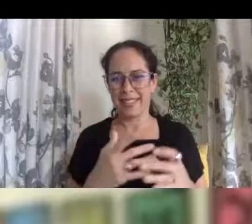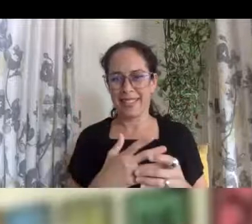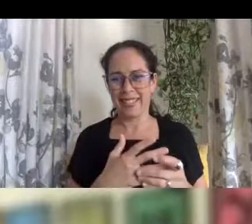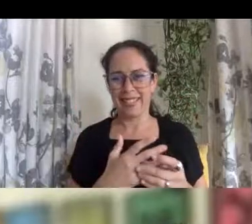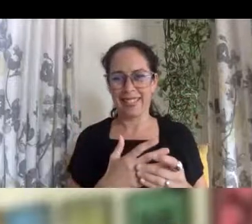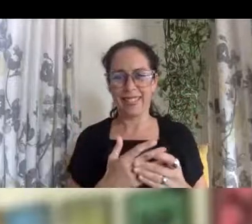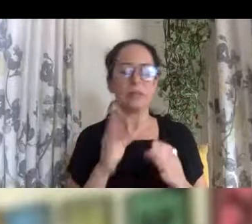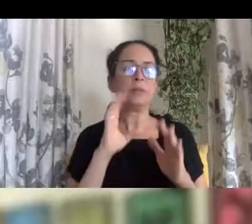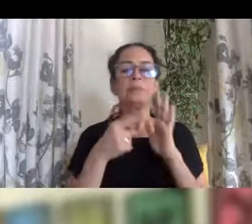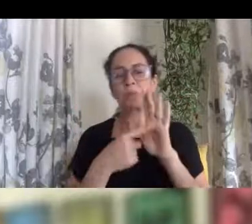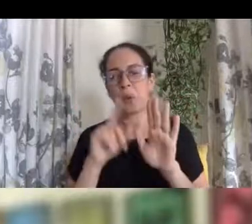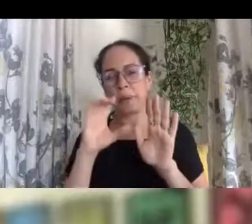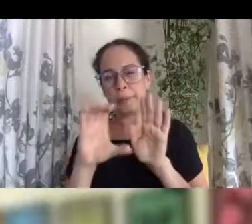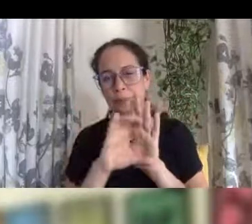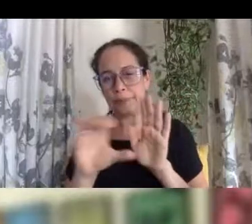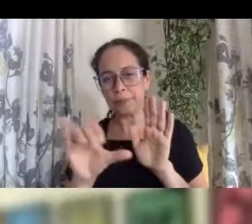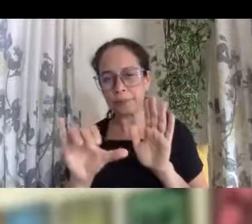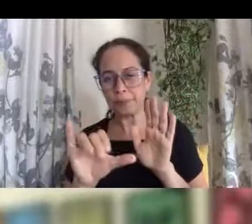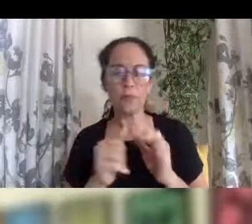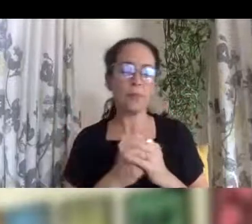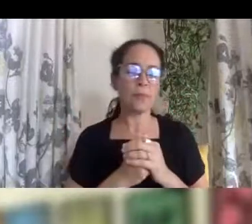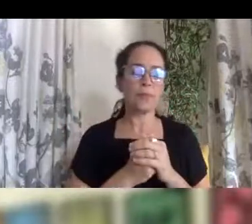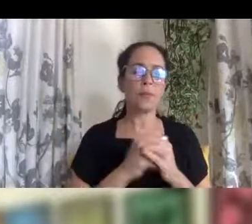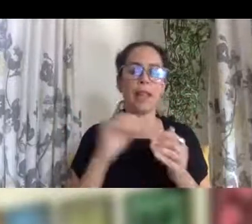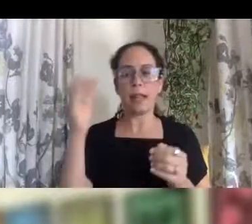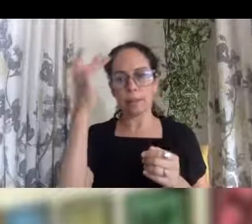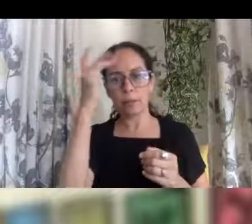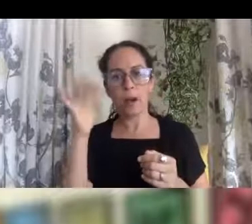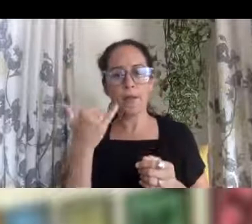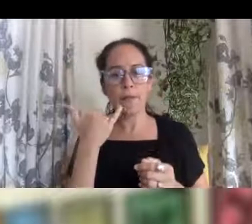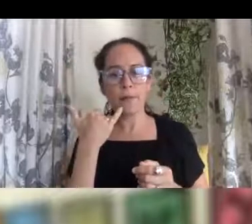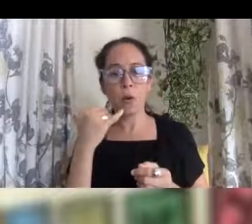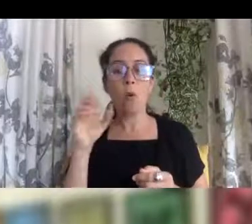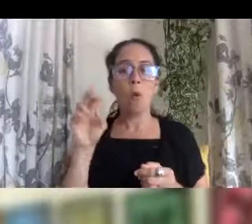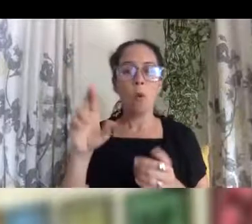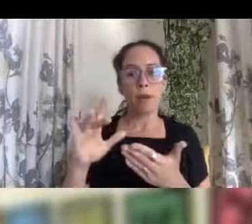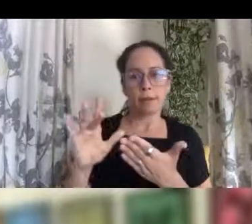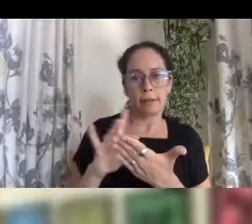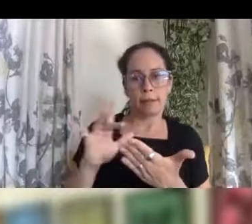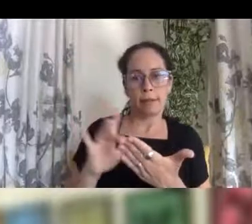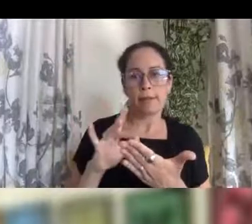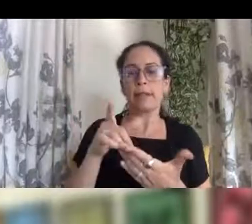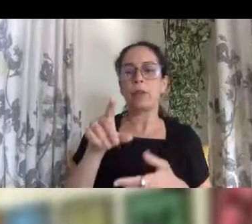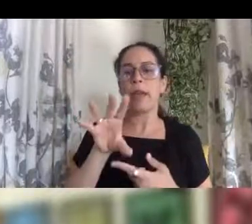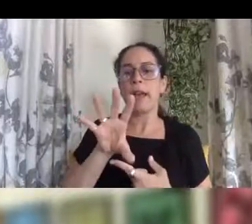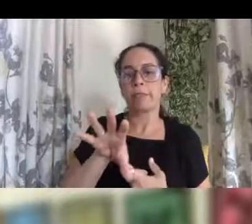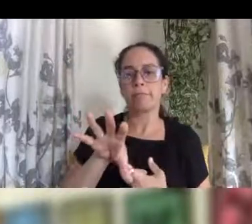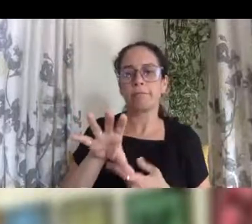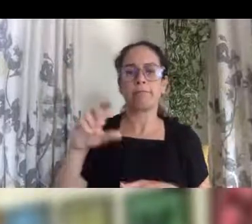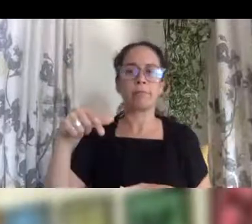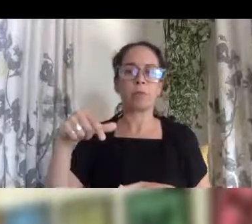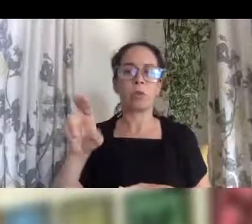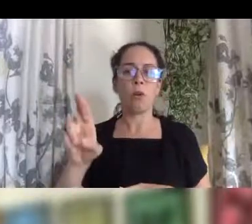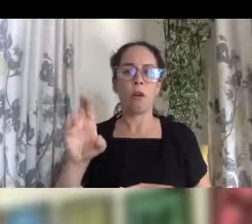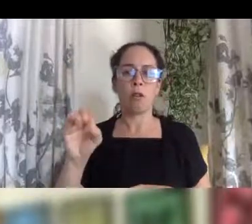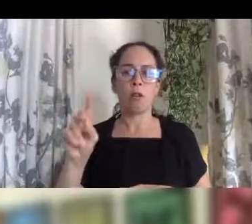and we'll show you a picture as well. And then a smartphone or a tablet, something that's able to scan a QR code, which we will